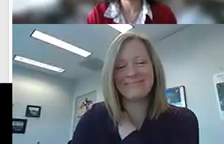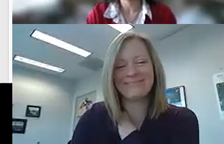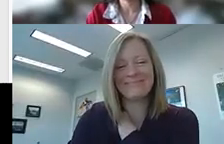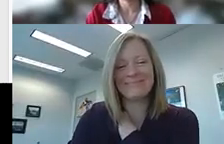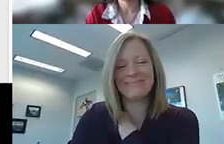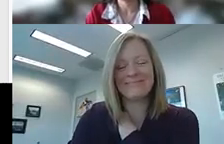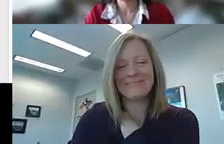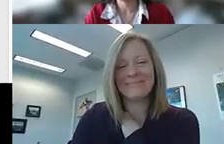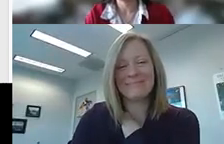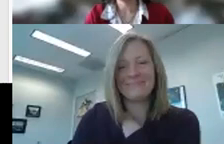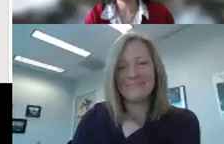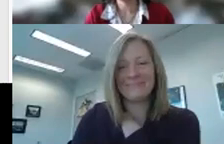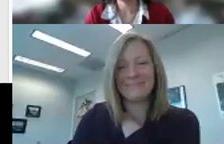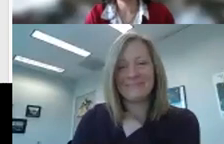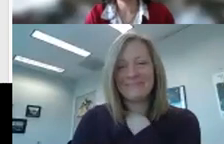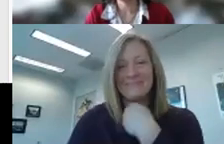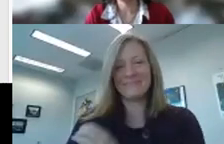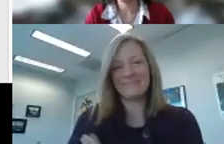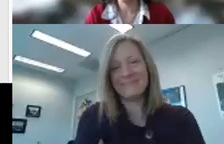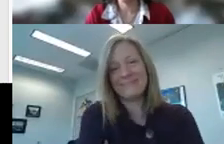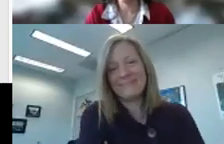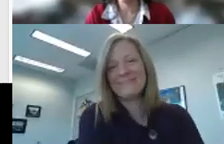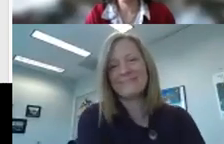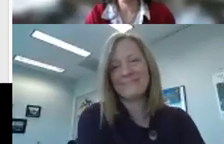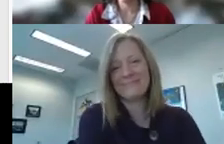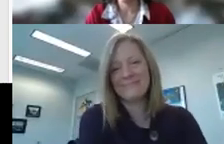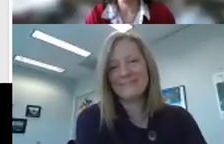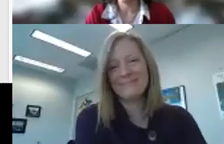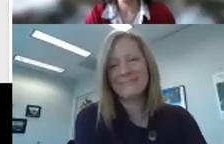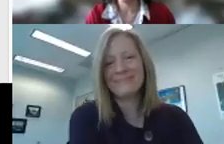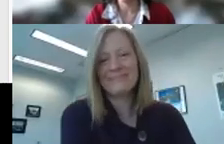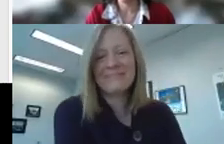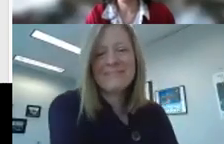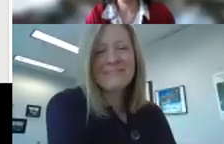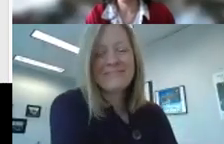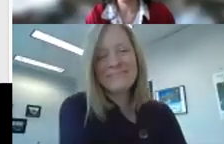happening. I work for the Oregon Health Equity Alliance and